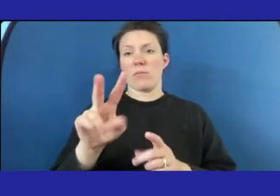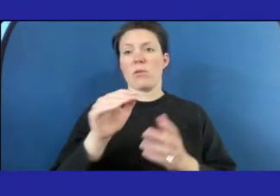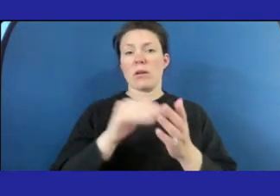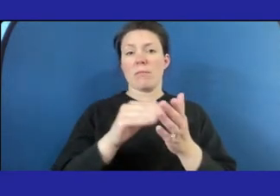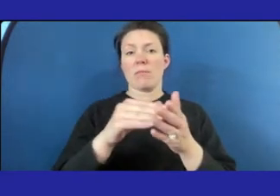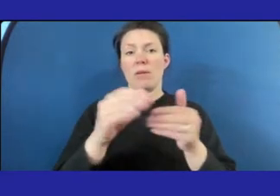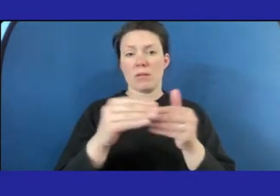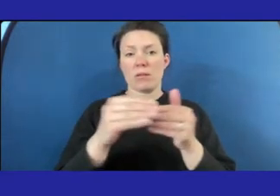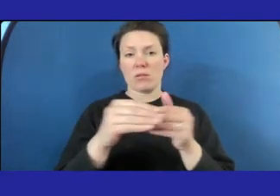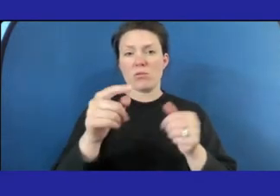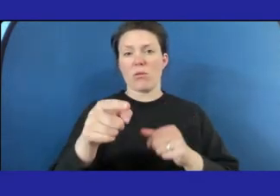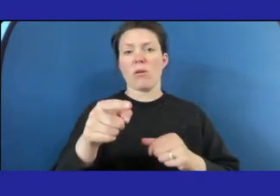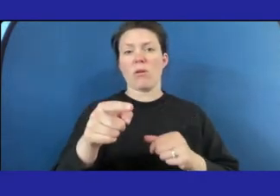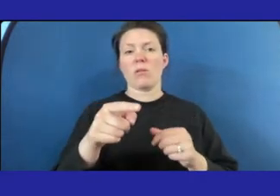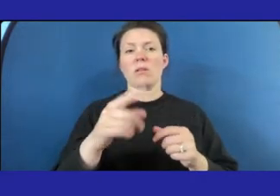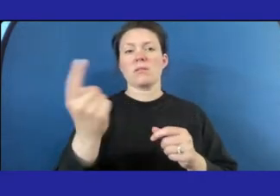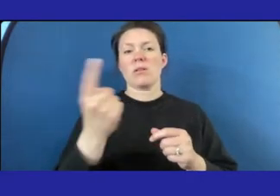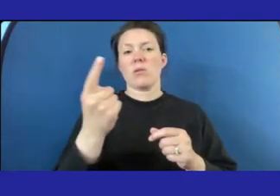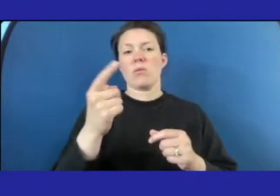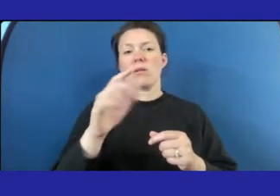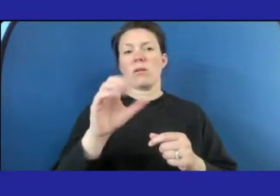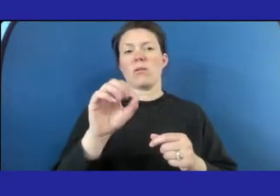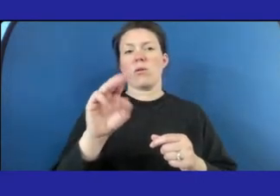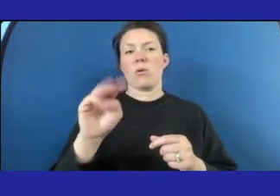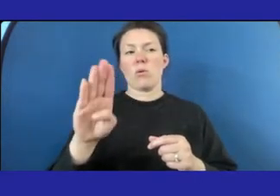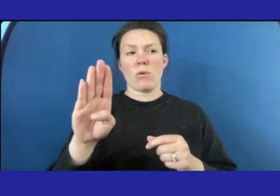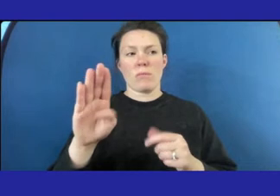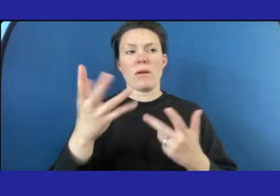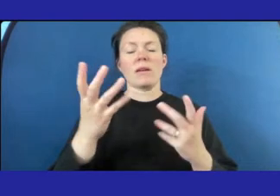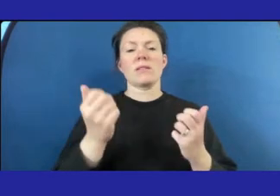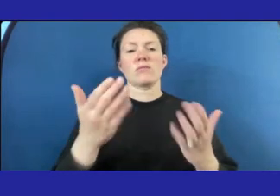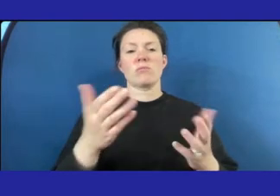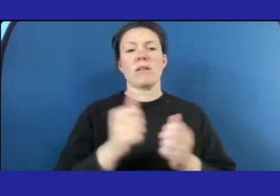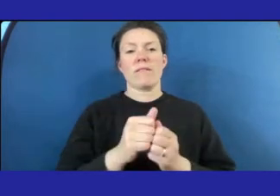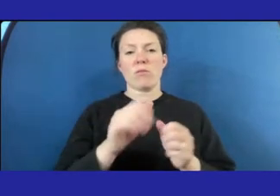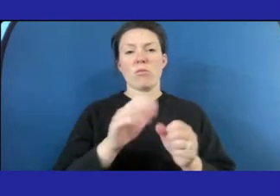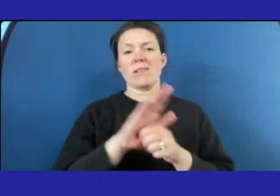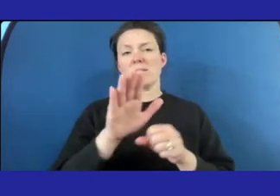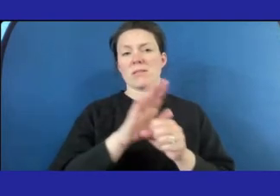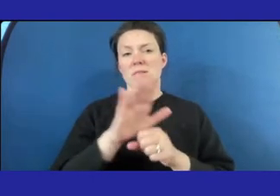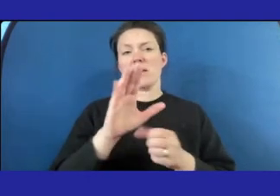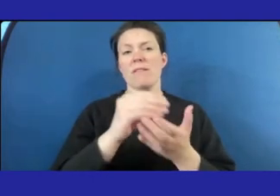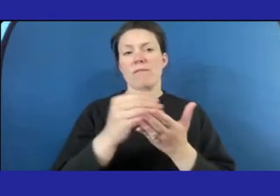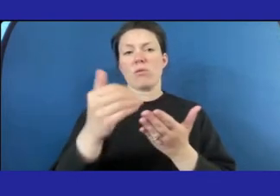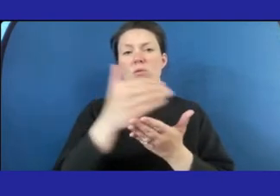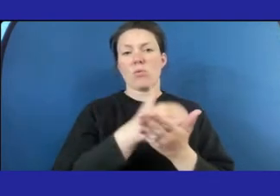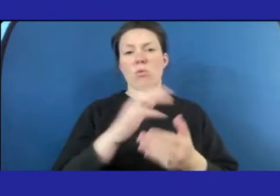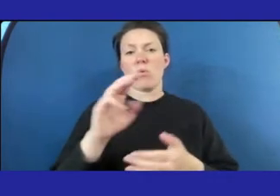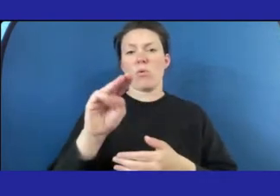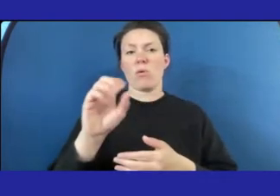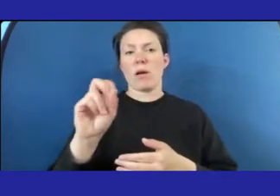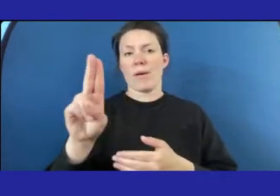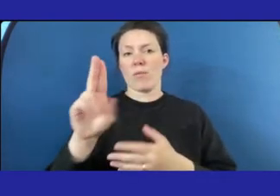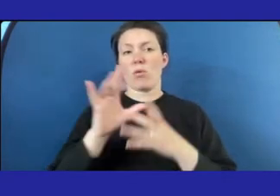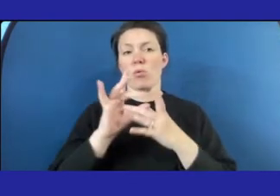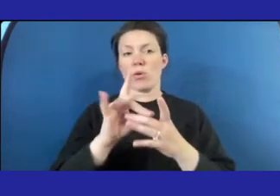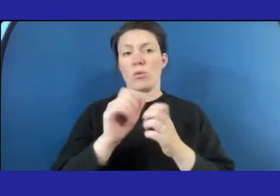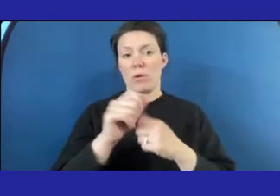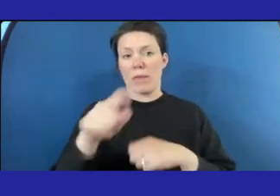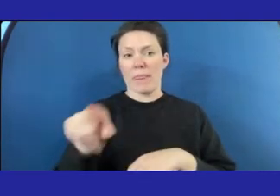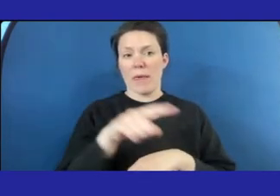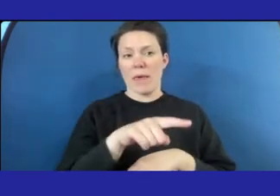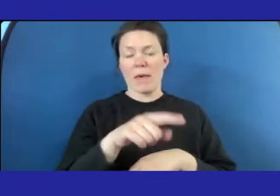in expenses. And as always, OMB has provided us with sufficient revenue through our MOU relationship with them. You can